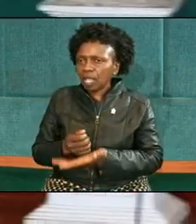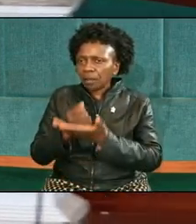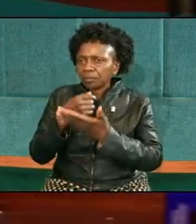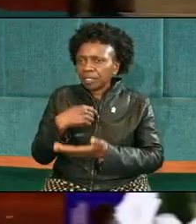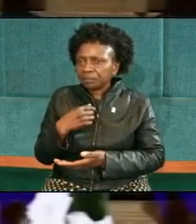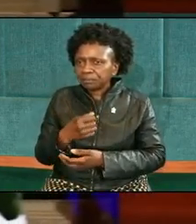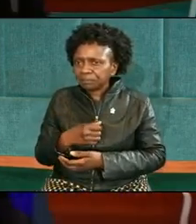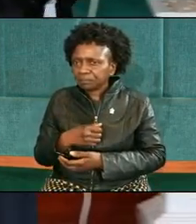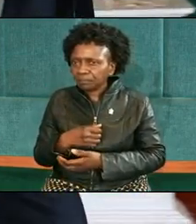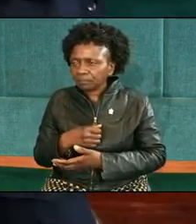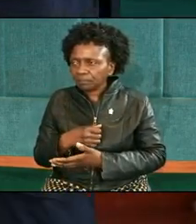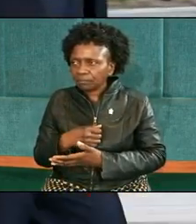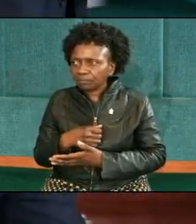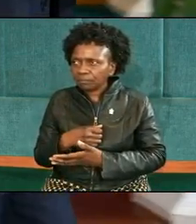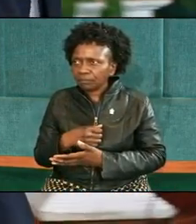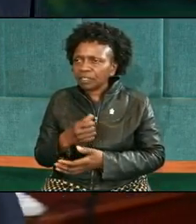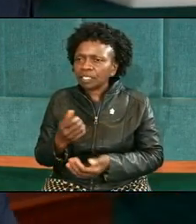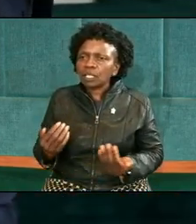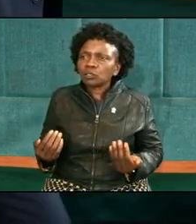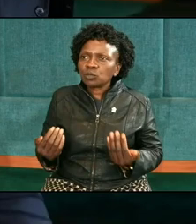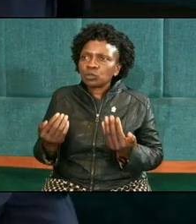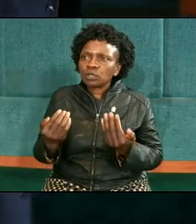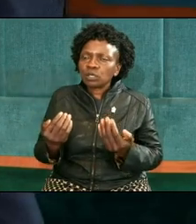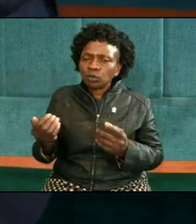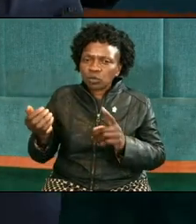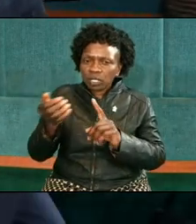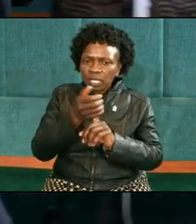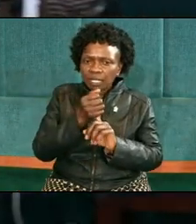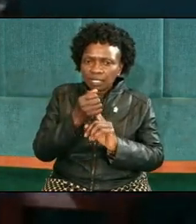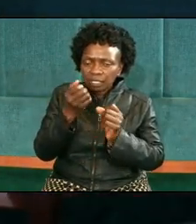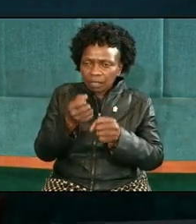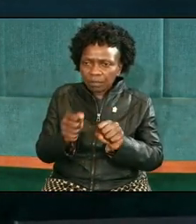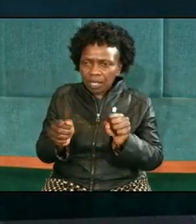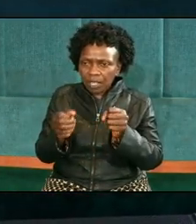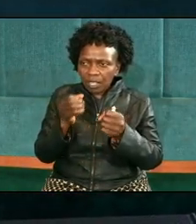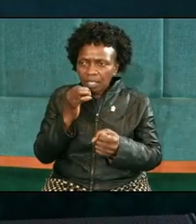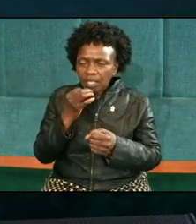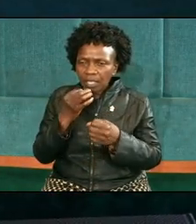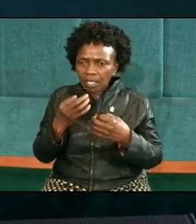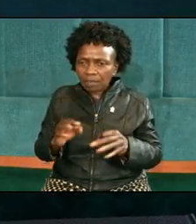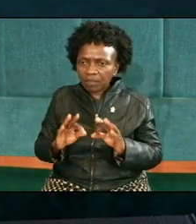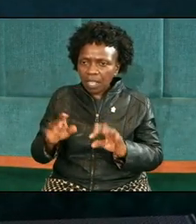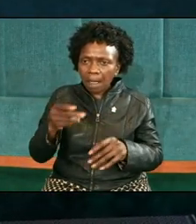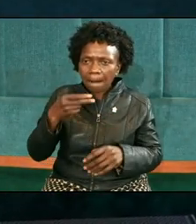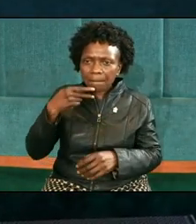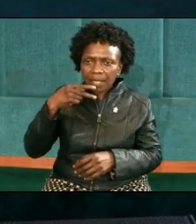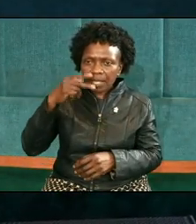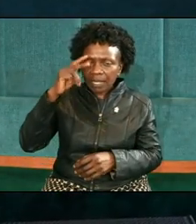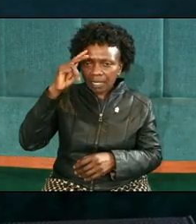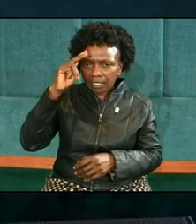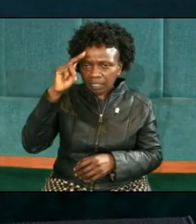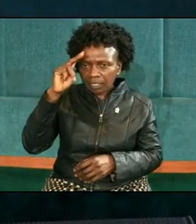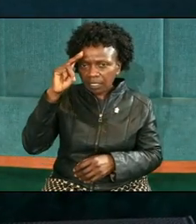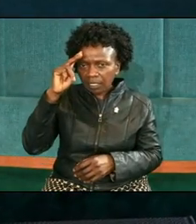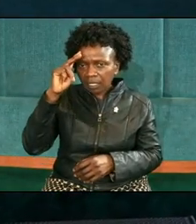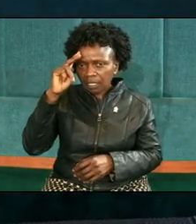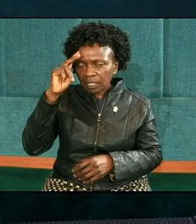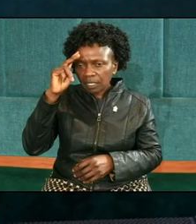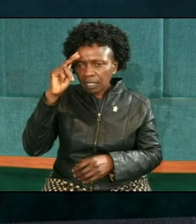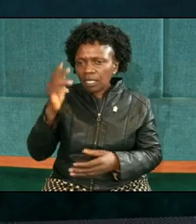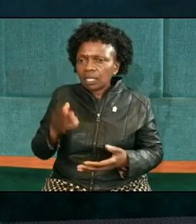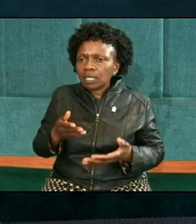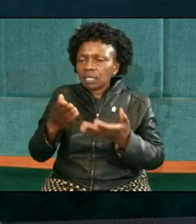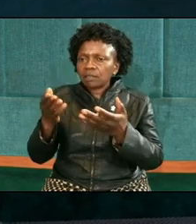help me. The children will get saved if their parents give their heart to